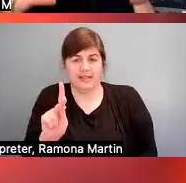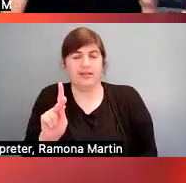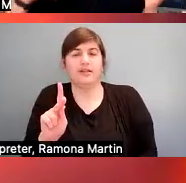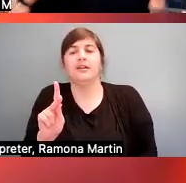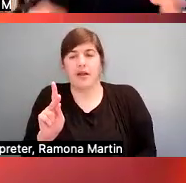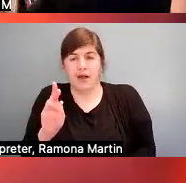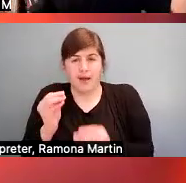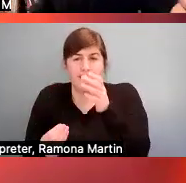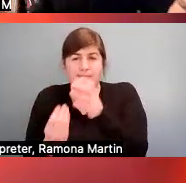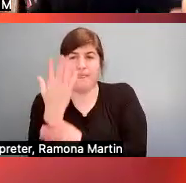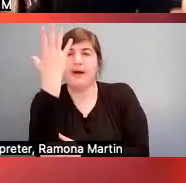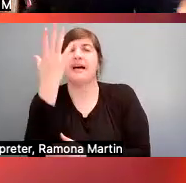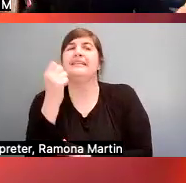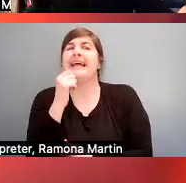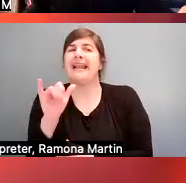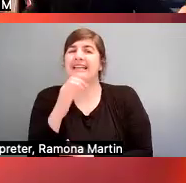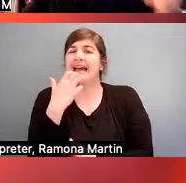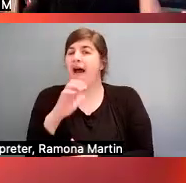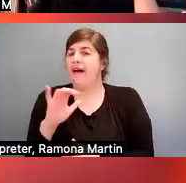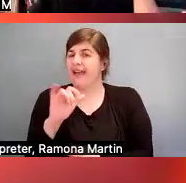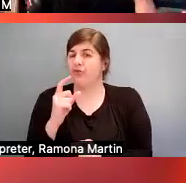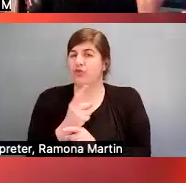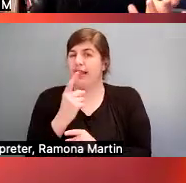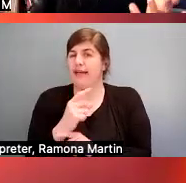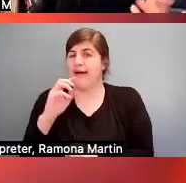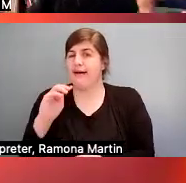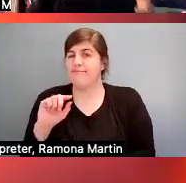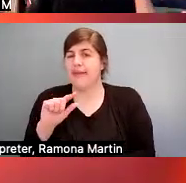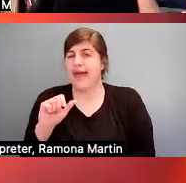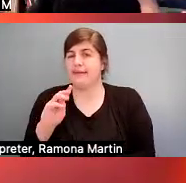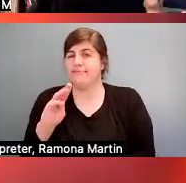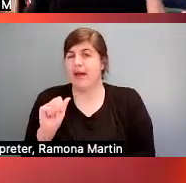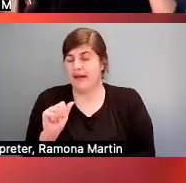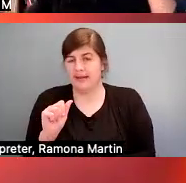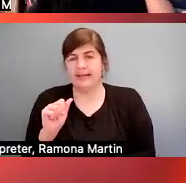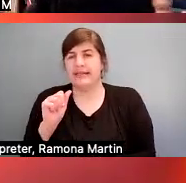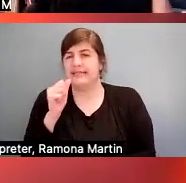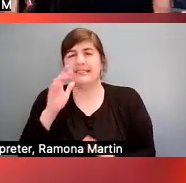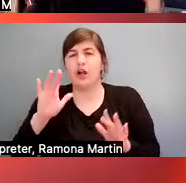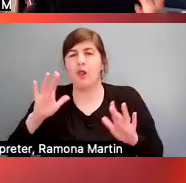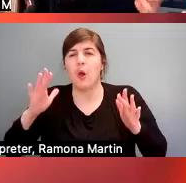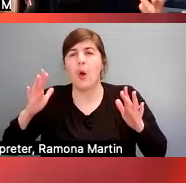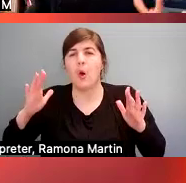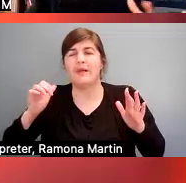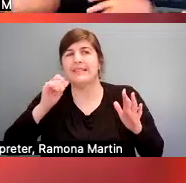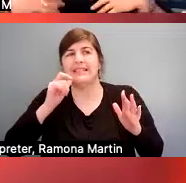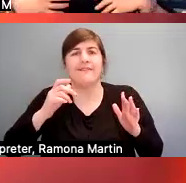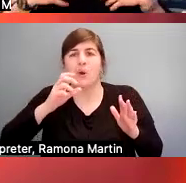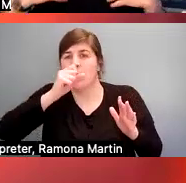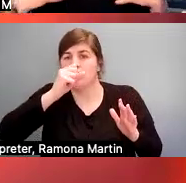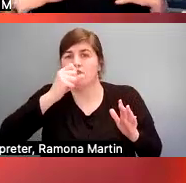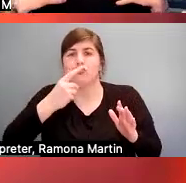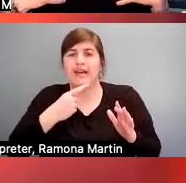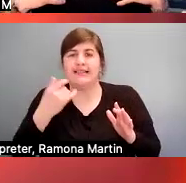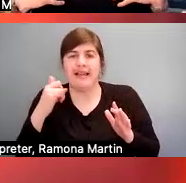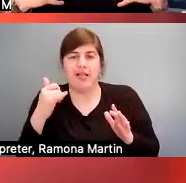But it's not quite as hot as normal magma, so it doesn't glow. It doesn't have that fiery red, orange, yellow glow. So when it